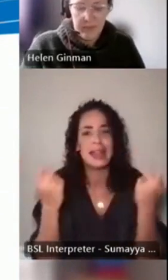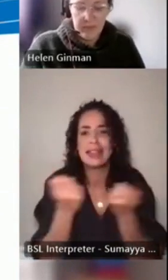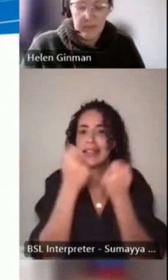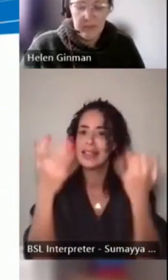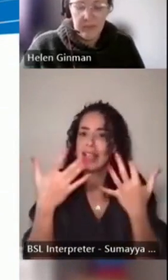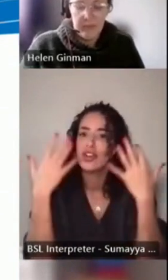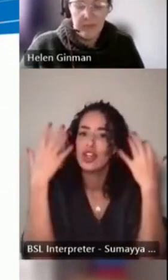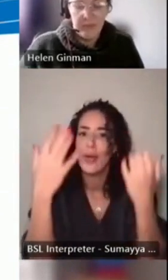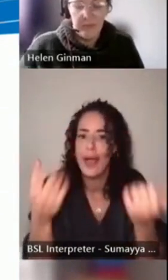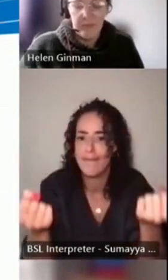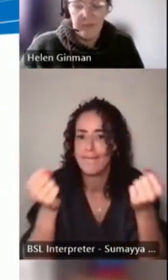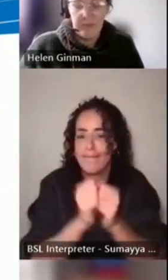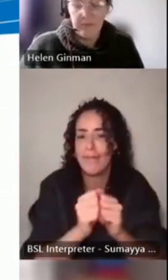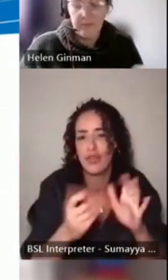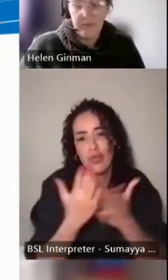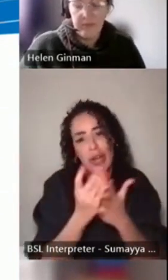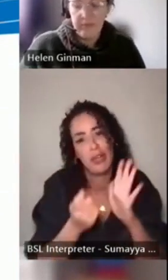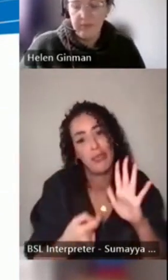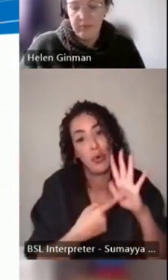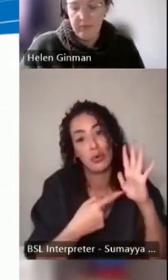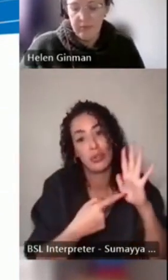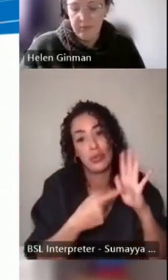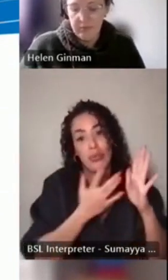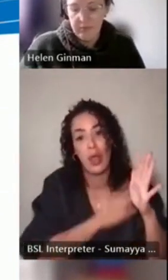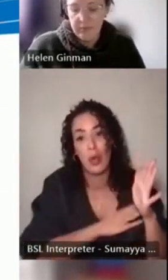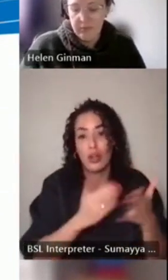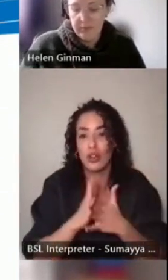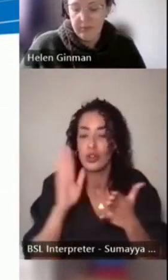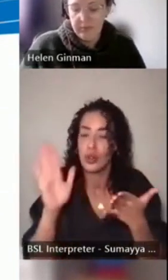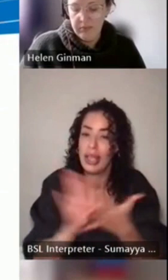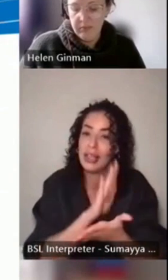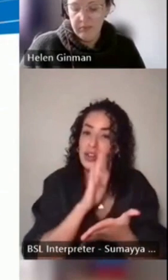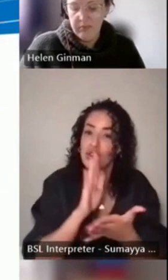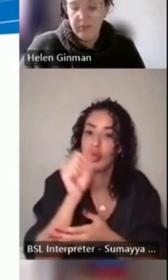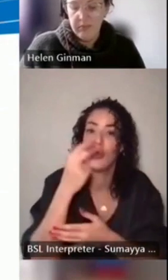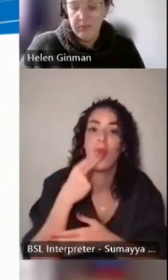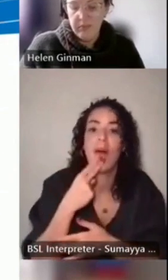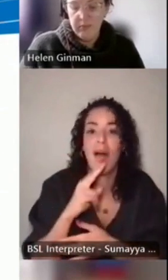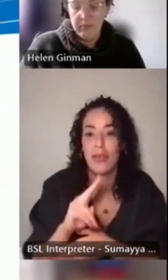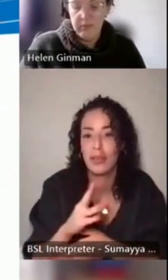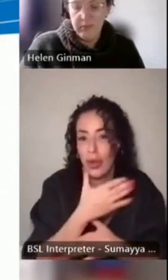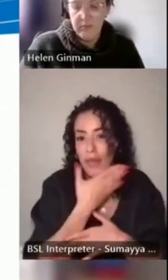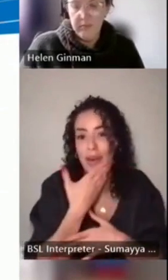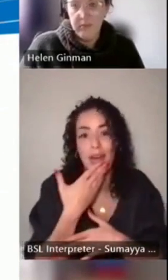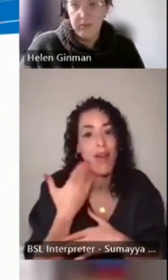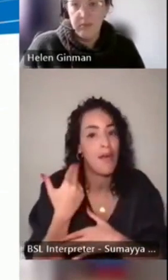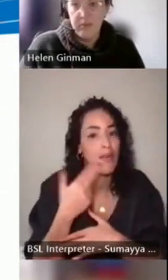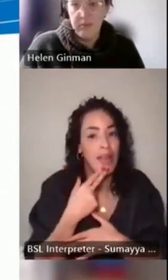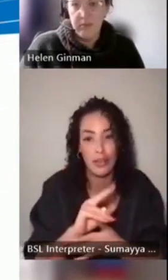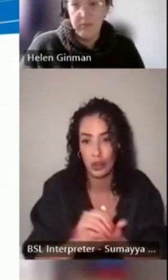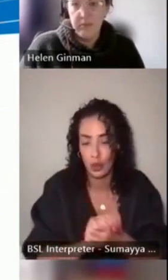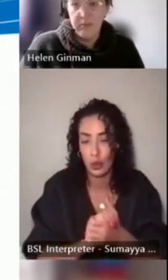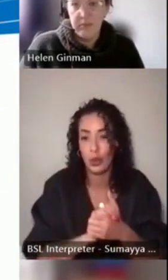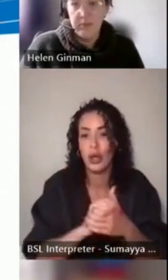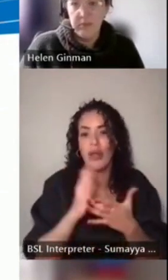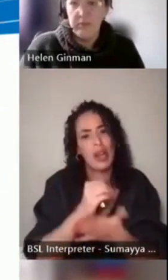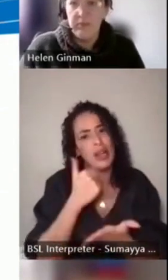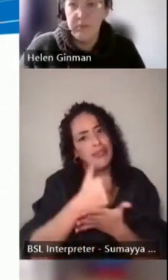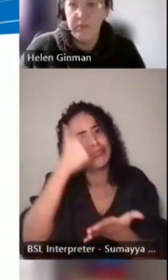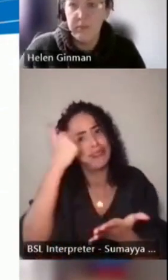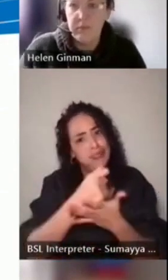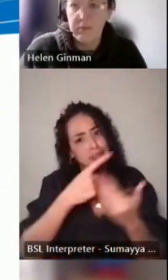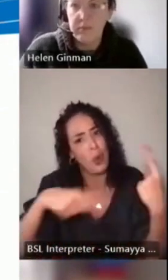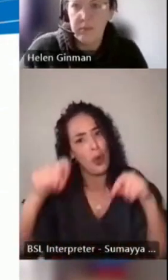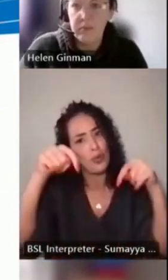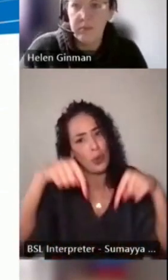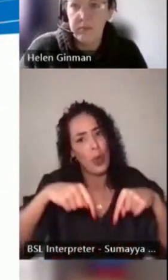really important. But otherwise, have a lovely rest of your afternoon. And it was absolutely wonderful to have you all on the